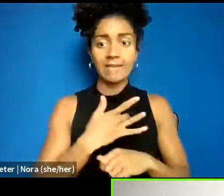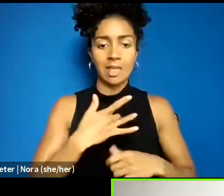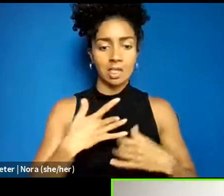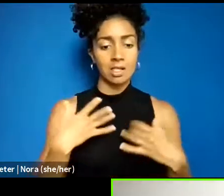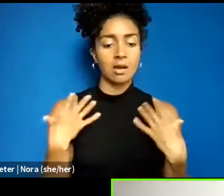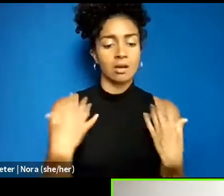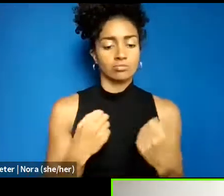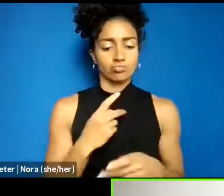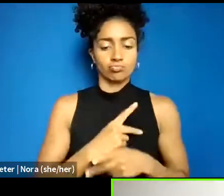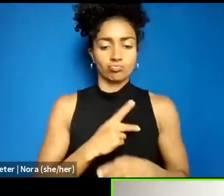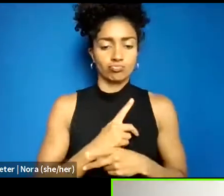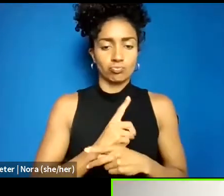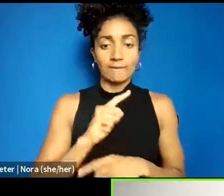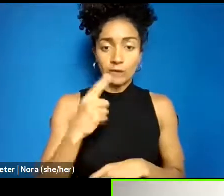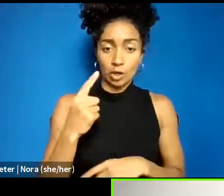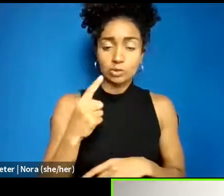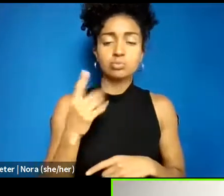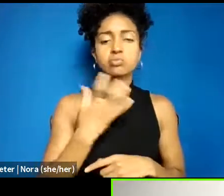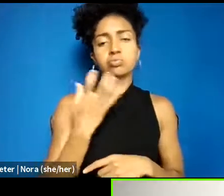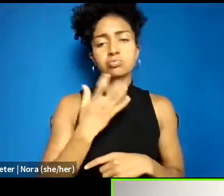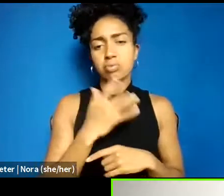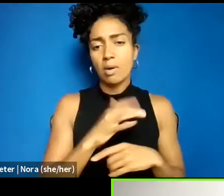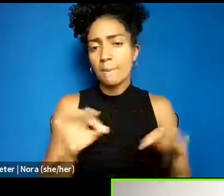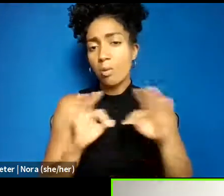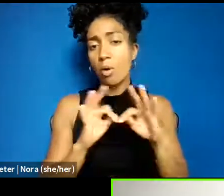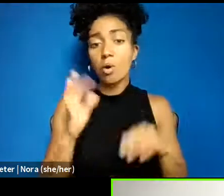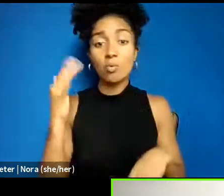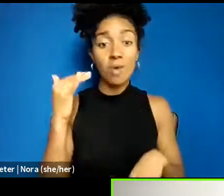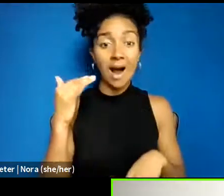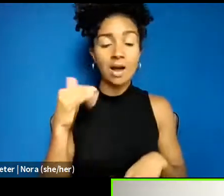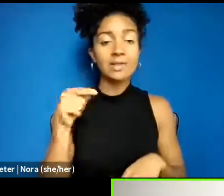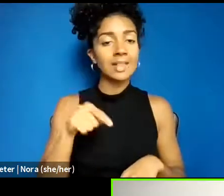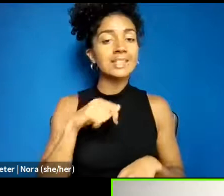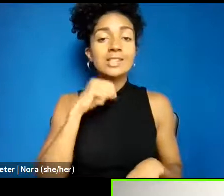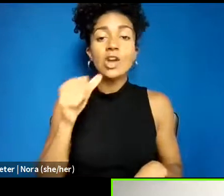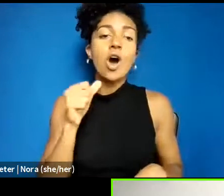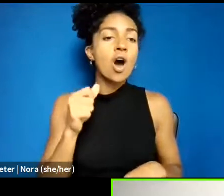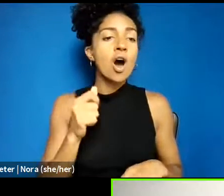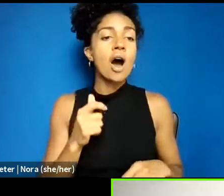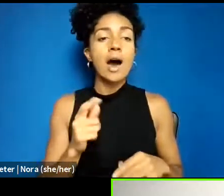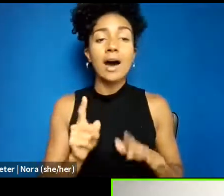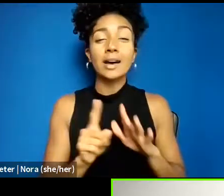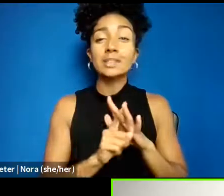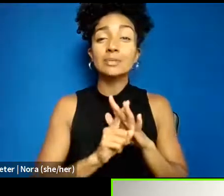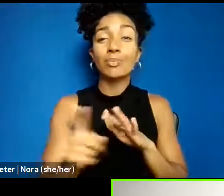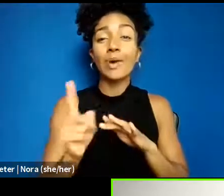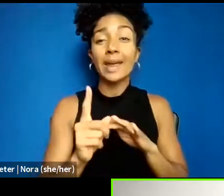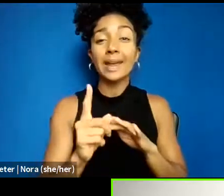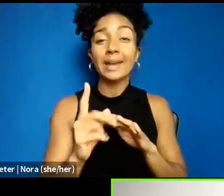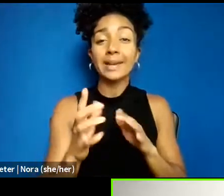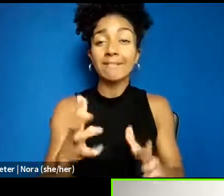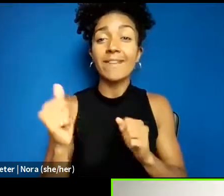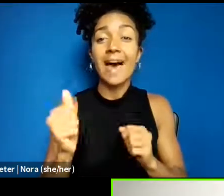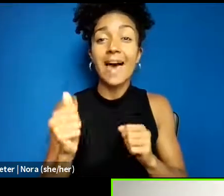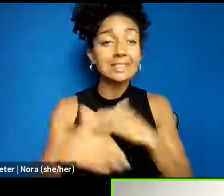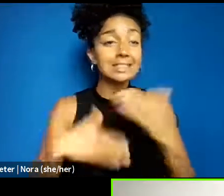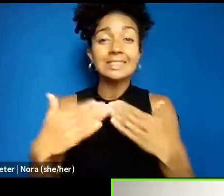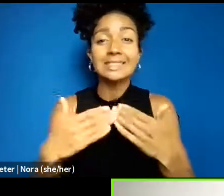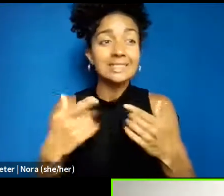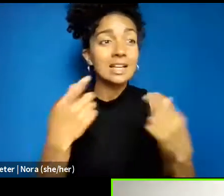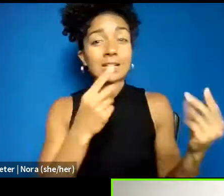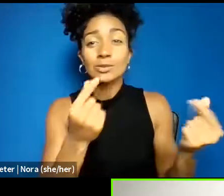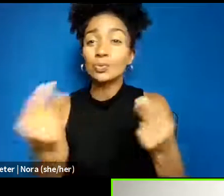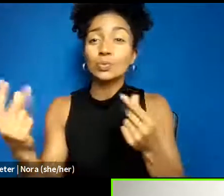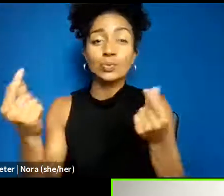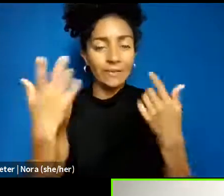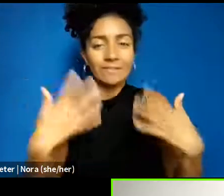because this is very much a marathon. It's not a sprint. The wins, if they can even